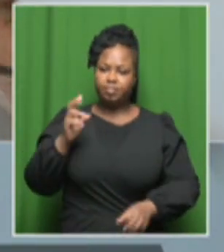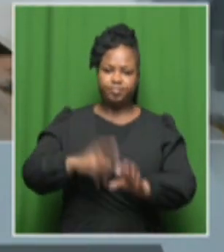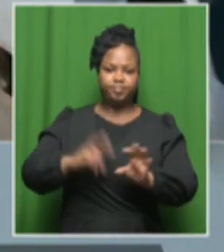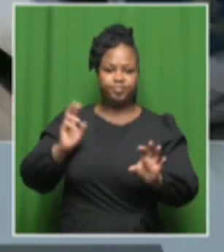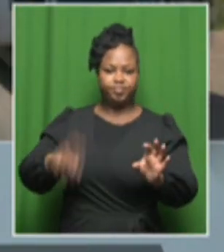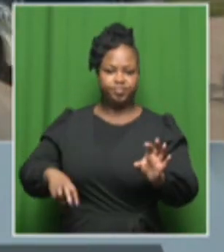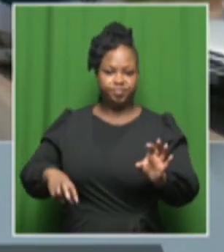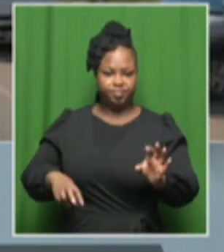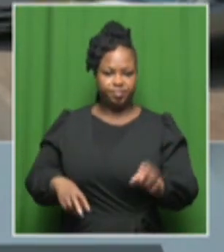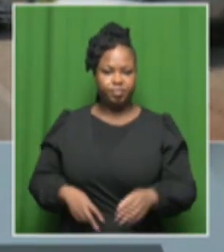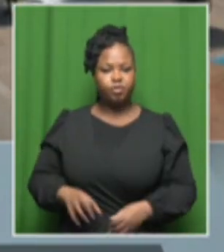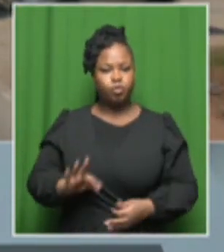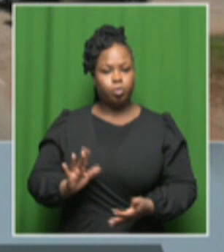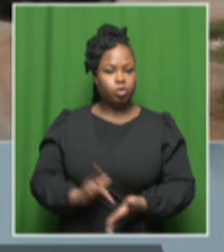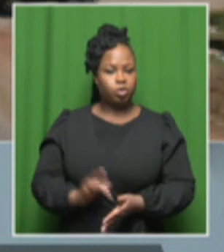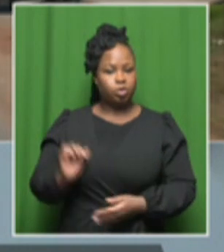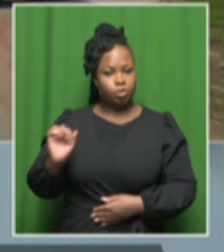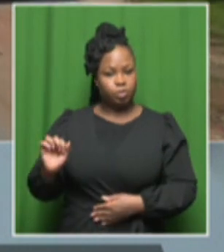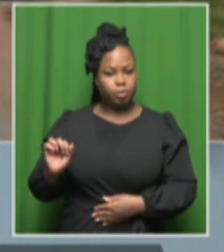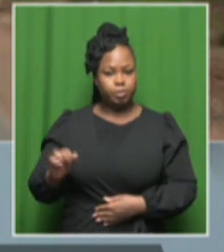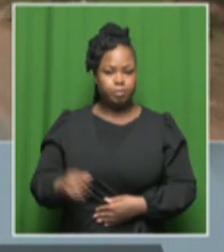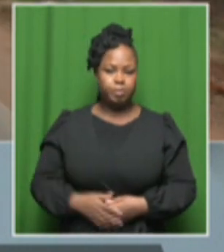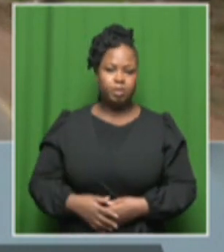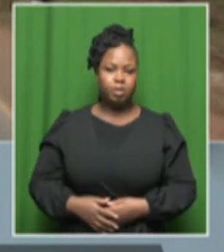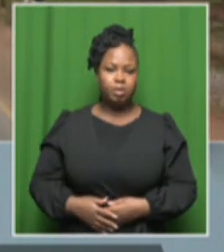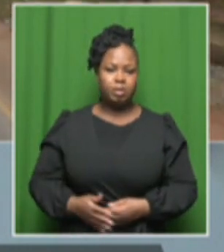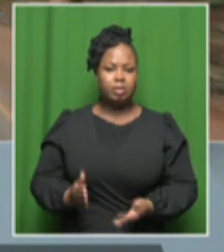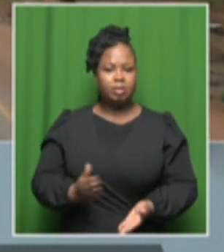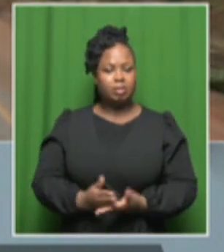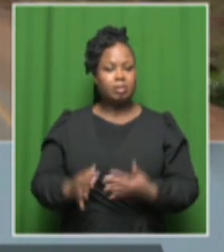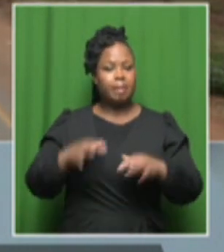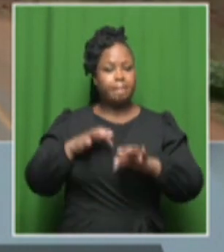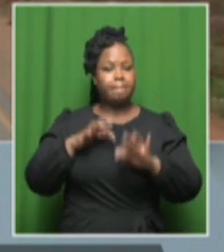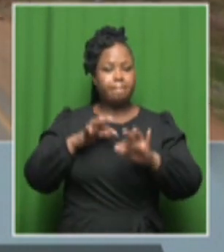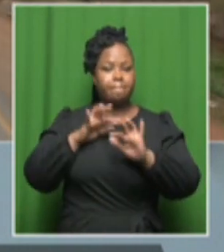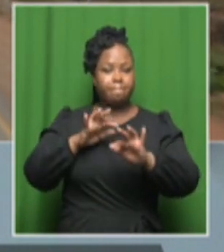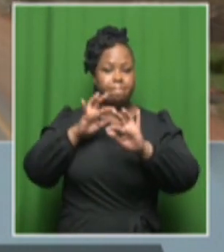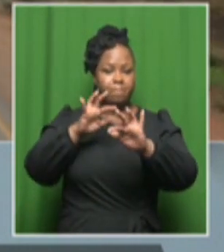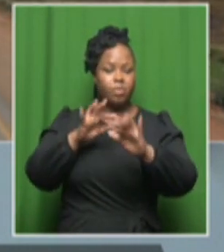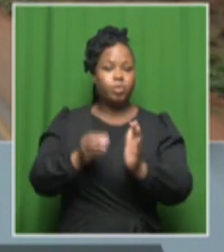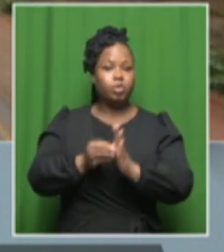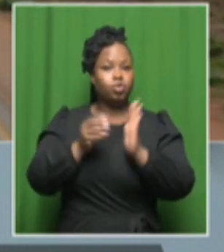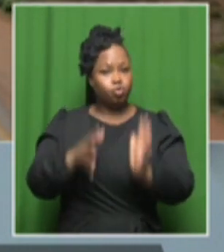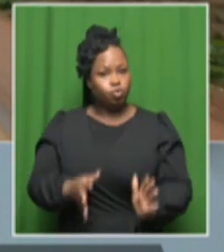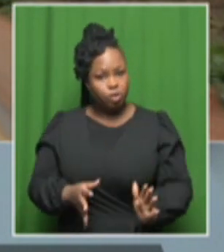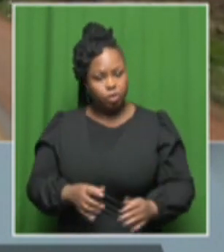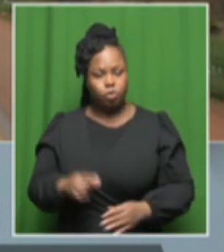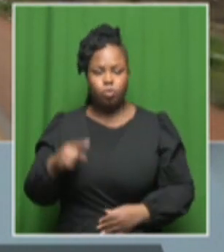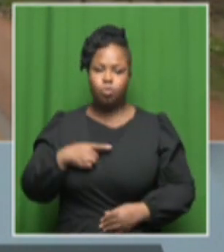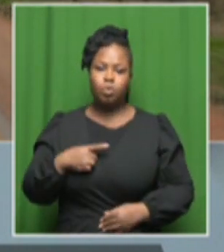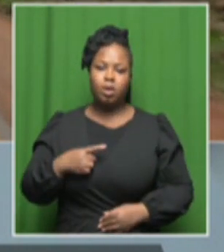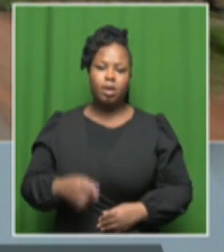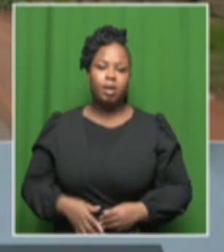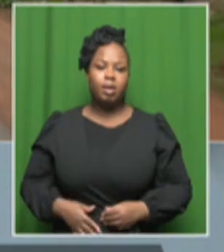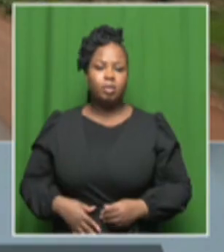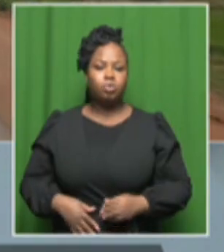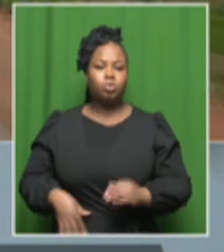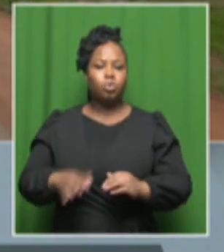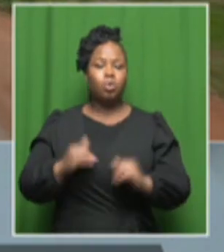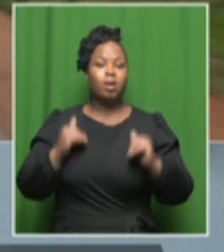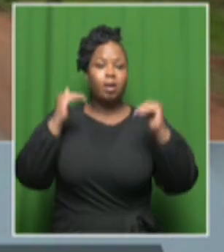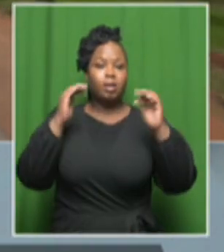resignation from the position. There were strikes from the student sector because he had cut the baseline of